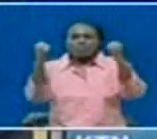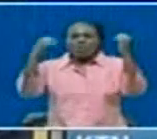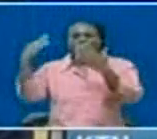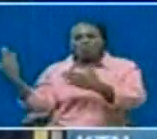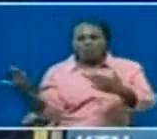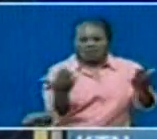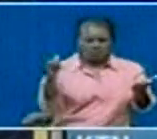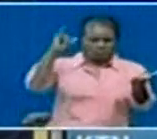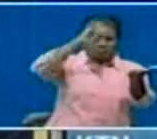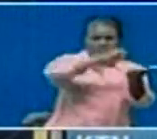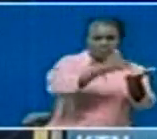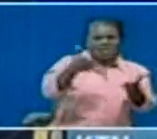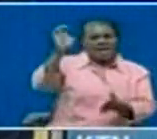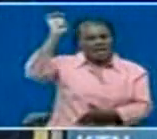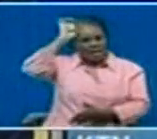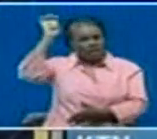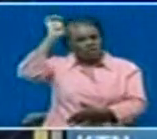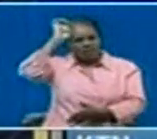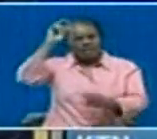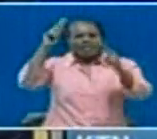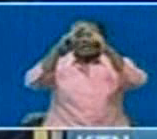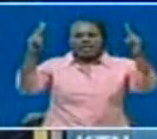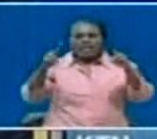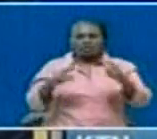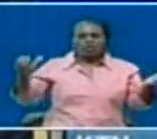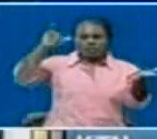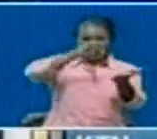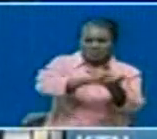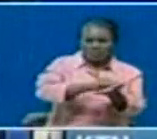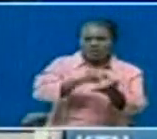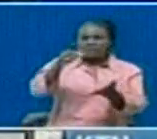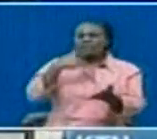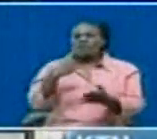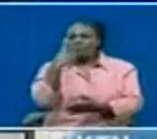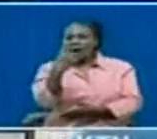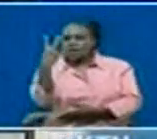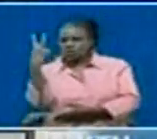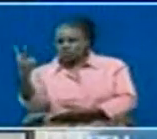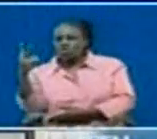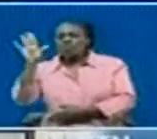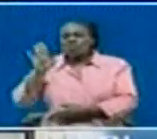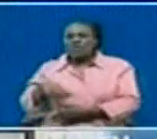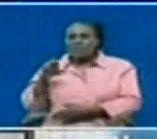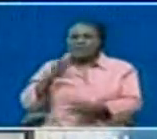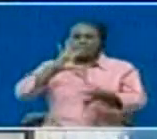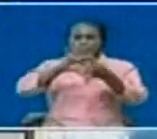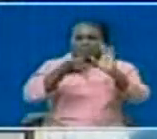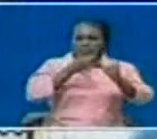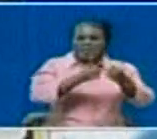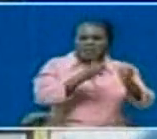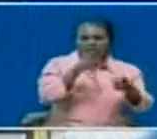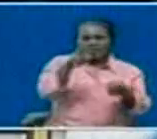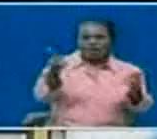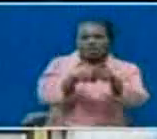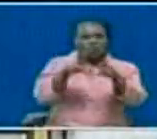when she landed at the Eldoret International Airport this morning. Cheyech led a Kenyan 1-2 finish in the women's marathon at the ongoing Commonwealth